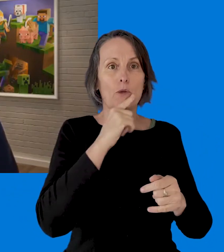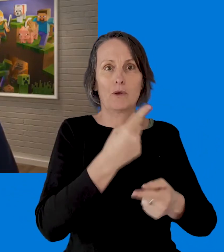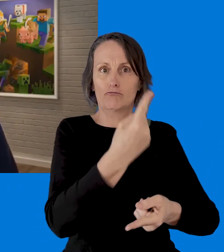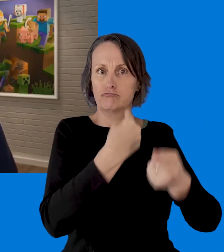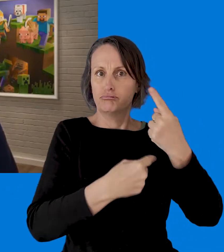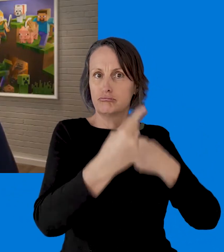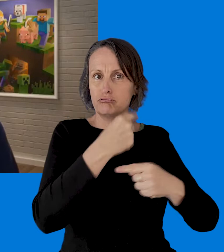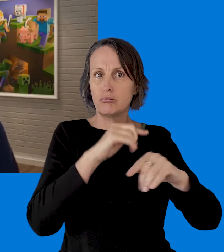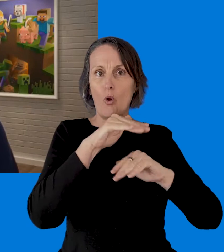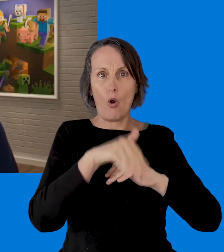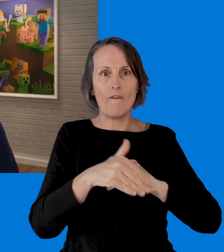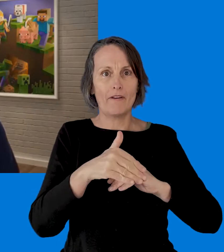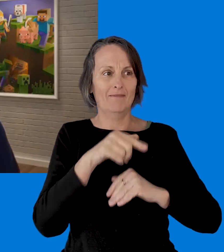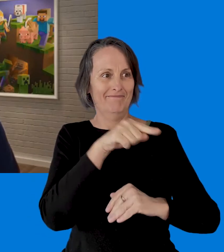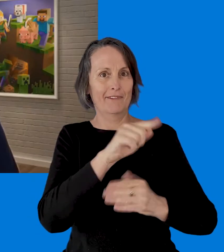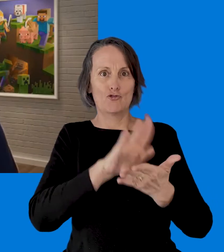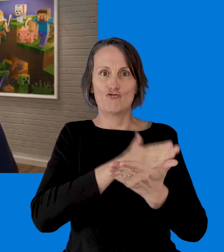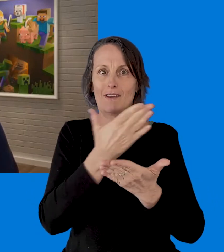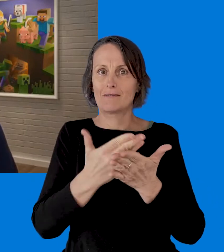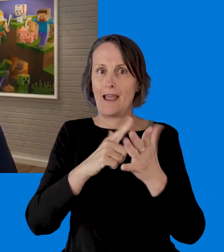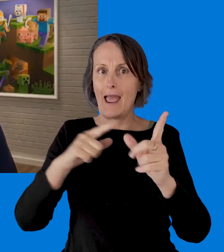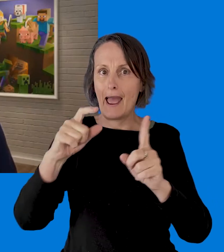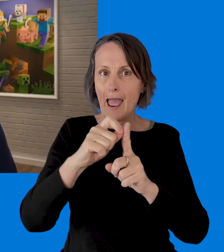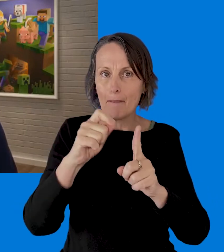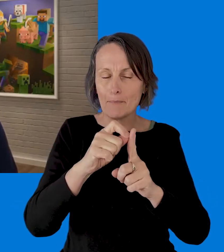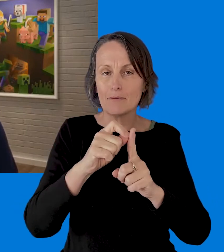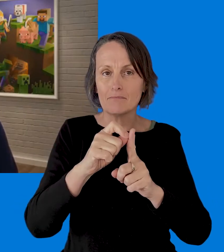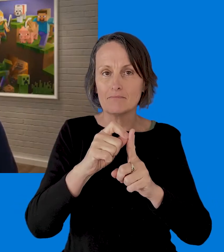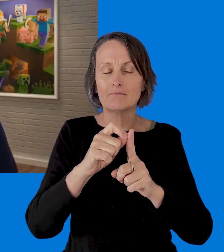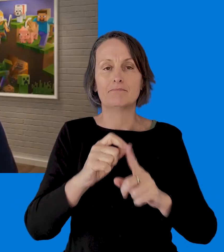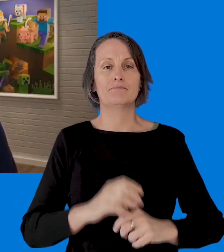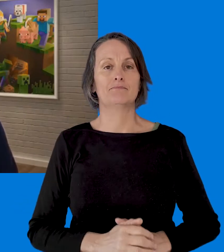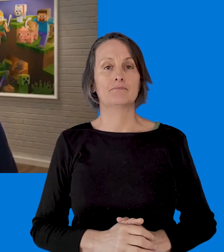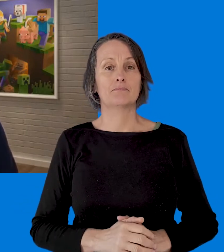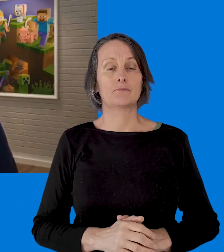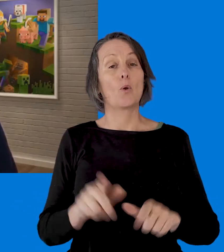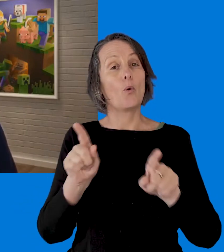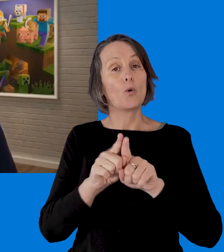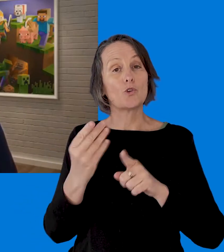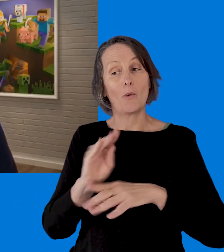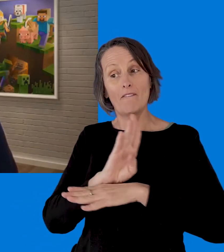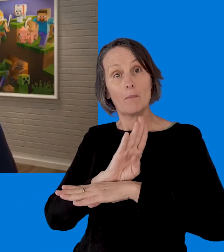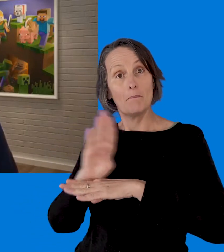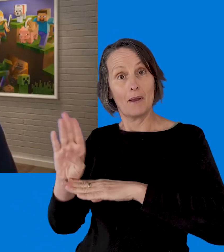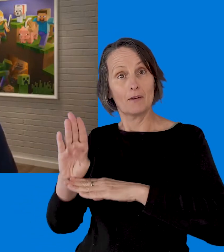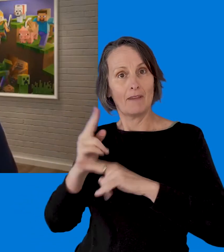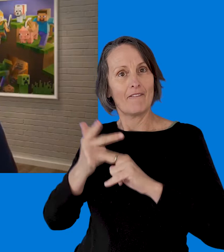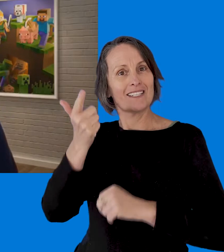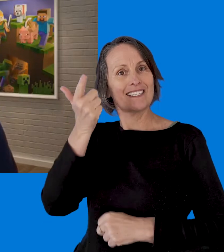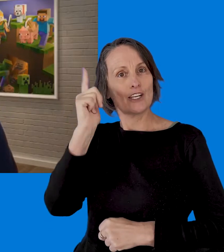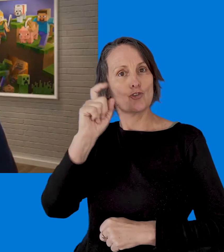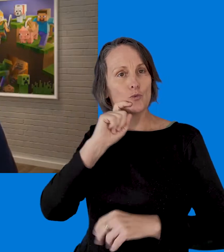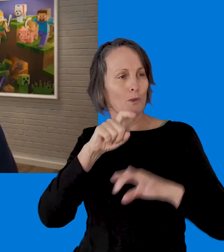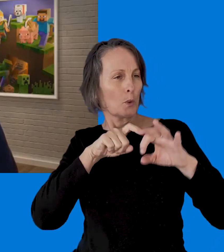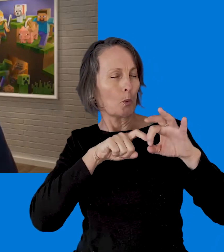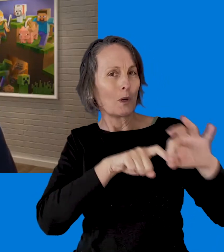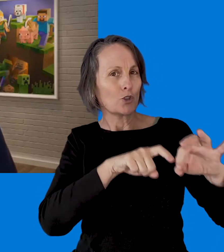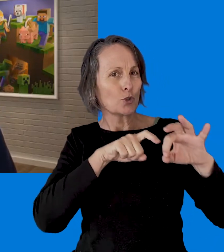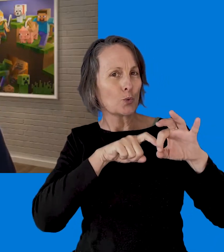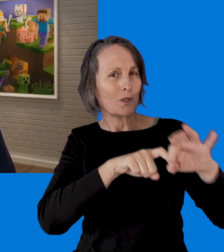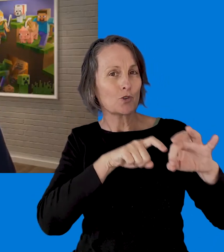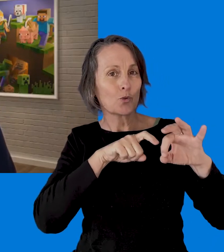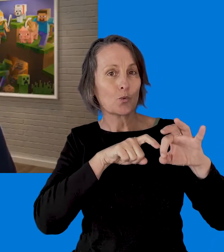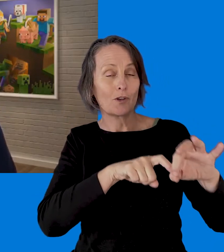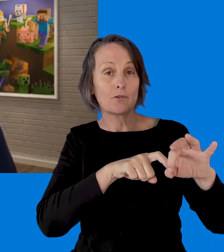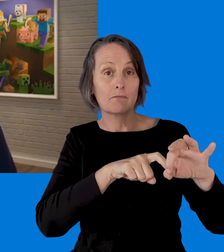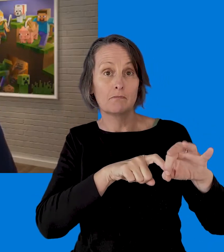tell us all about the awesomeness of the translator and how it can be used in your classroom. I've also got a panel of teachers that we're going to bring in who